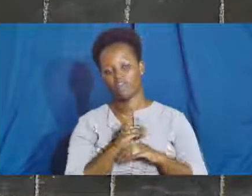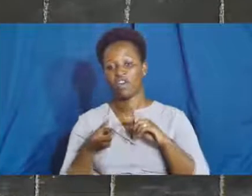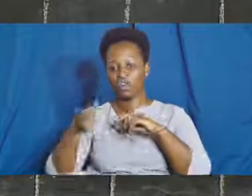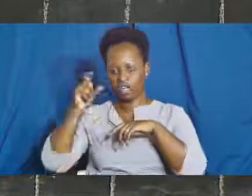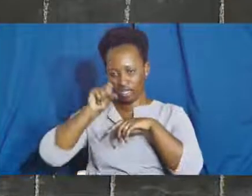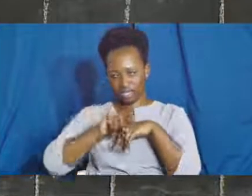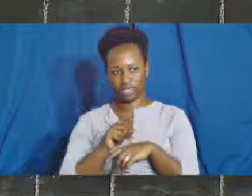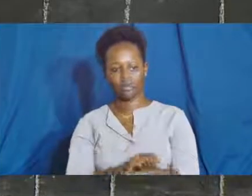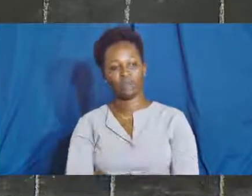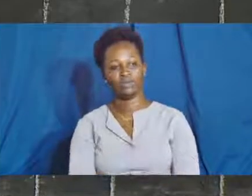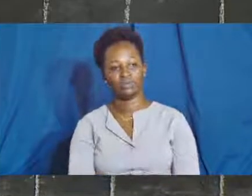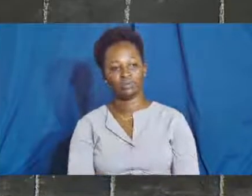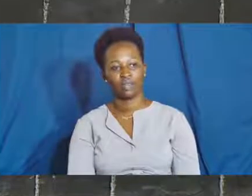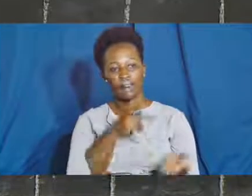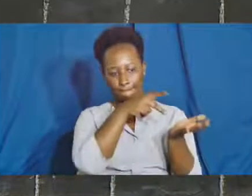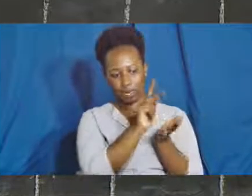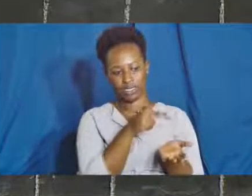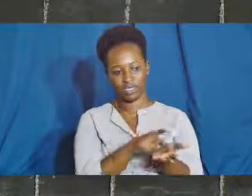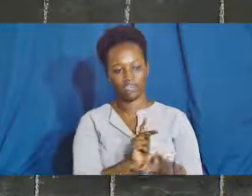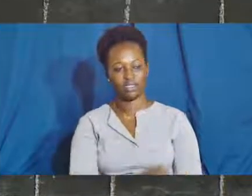add purchases.